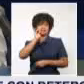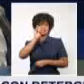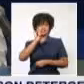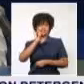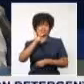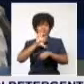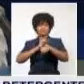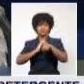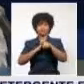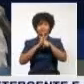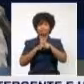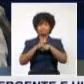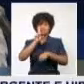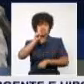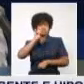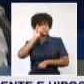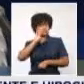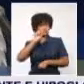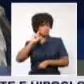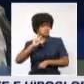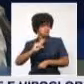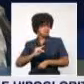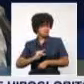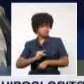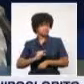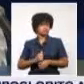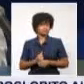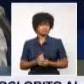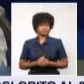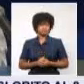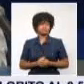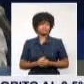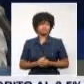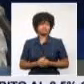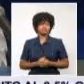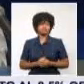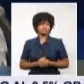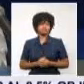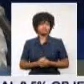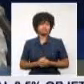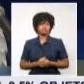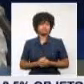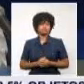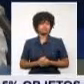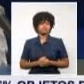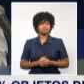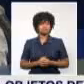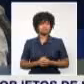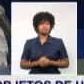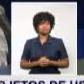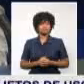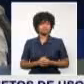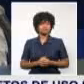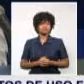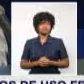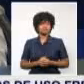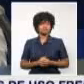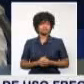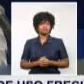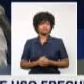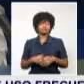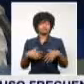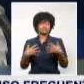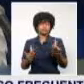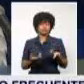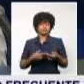not change that much, and I would like to reiterate that every time we confirm a case, and